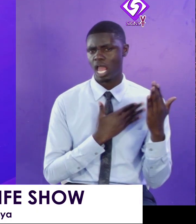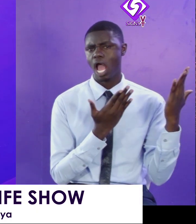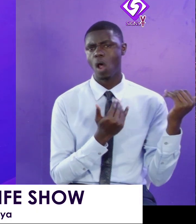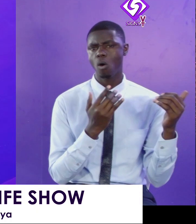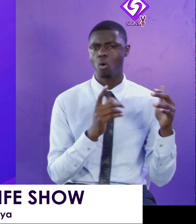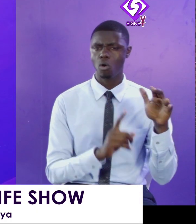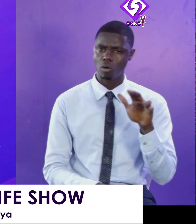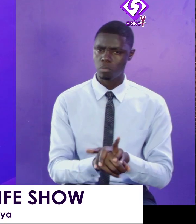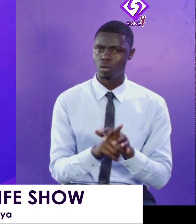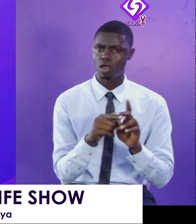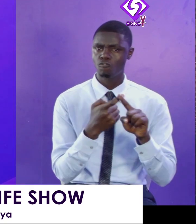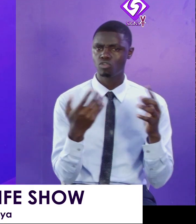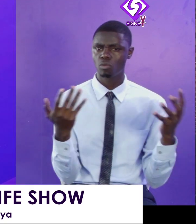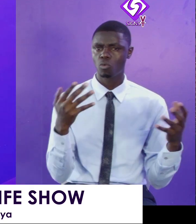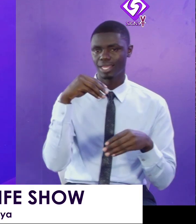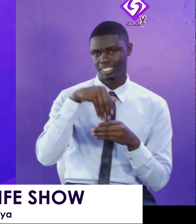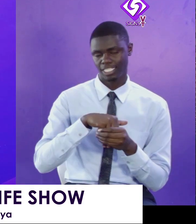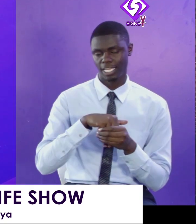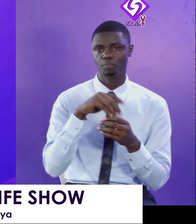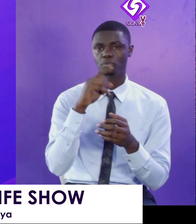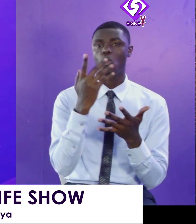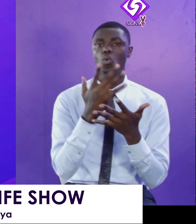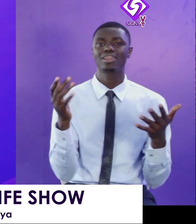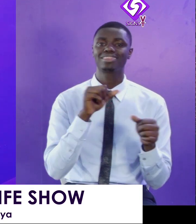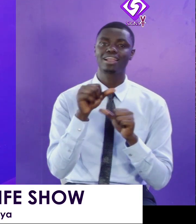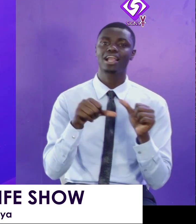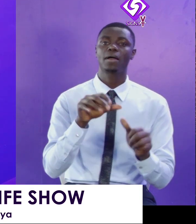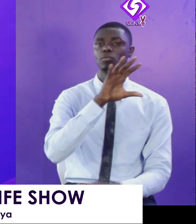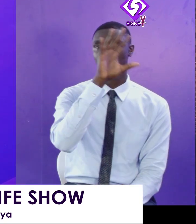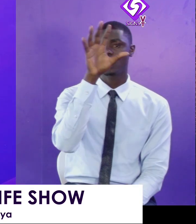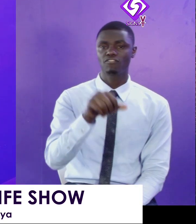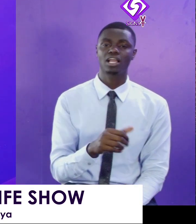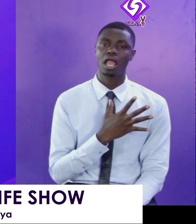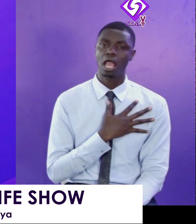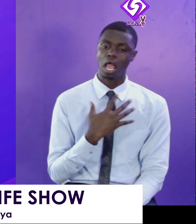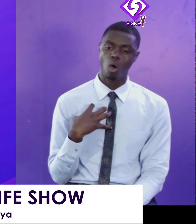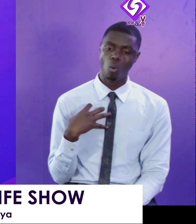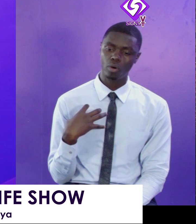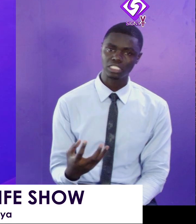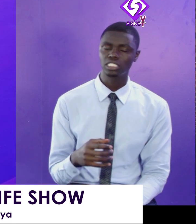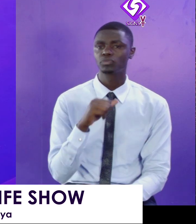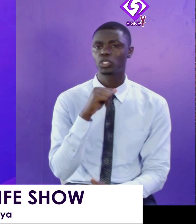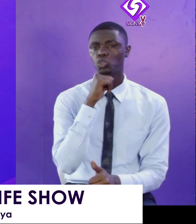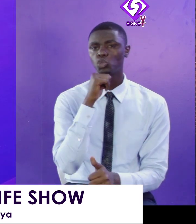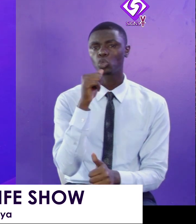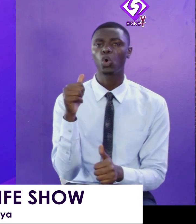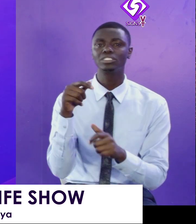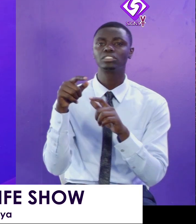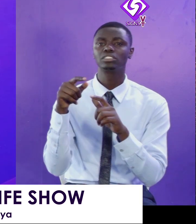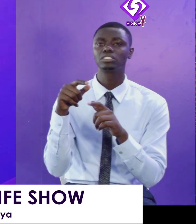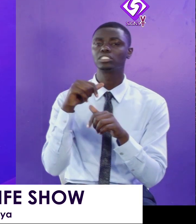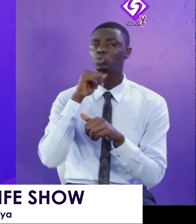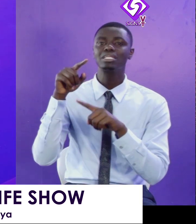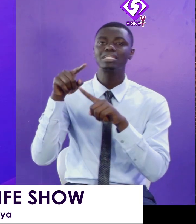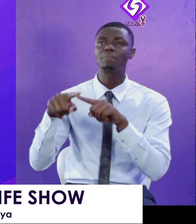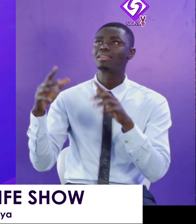from the inside. One thing about Africa is that our riches, it doesn't lie just